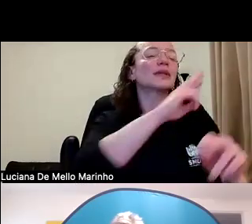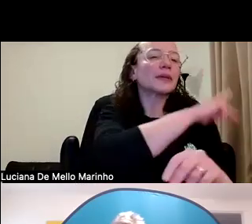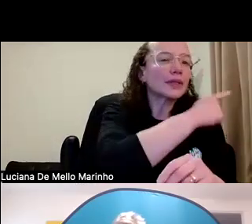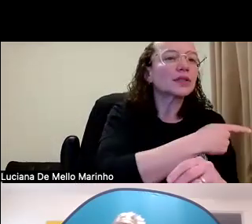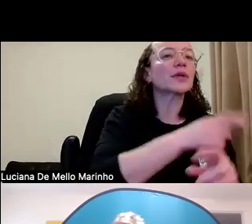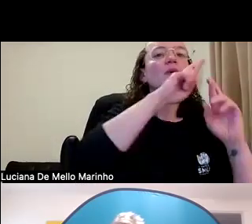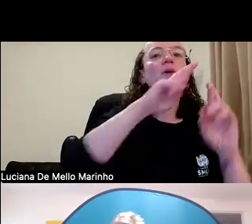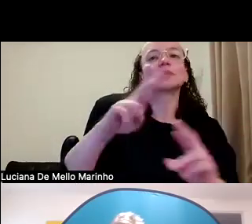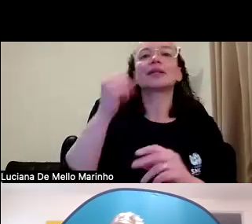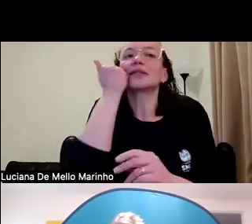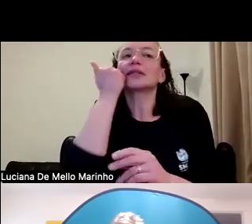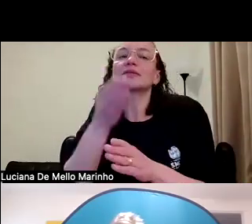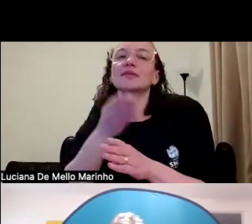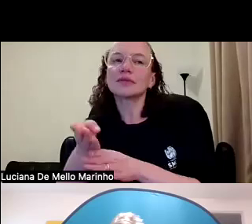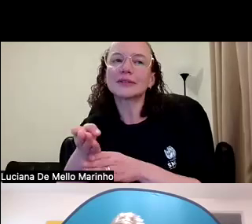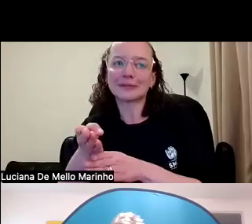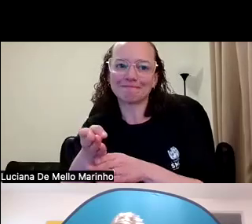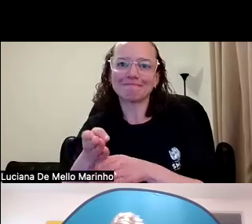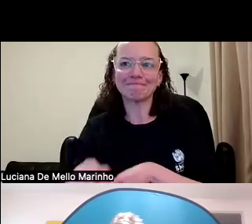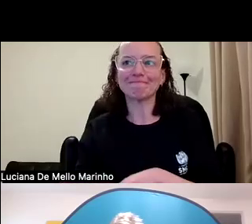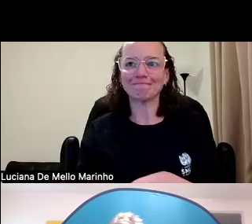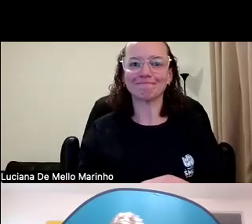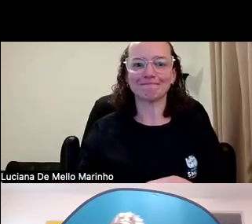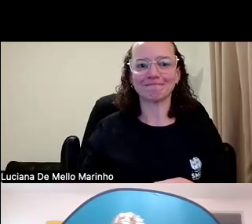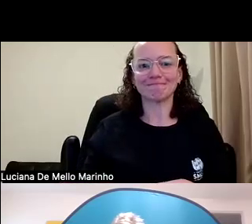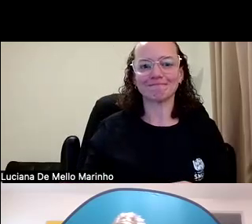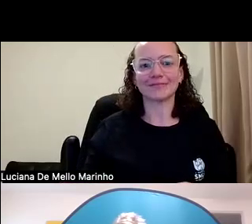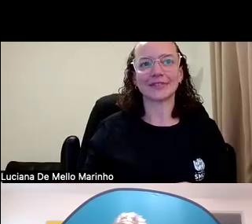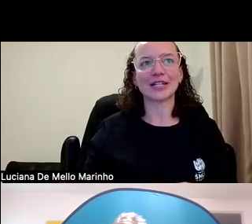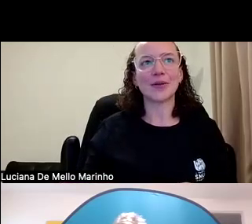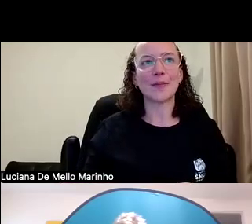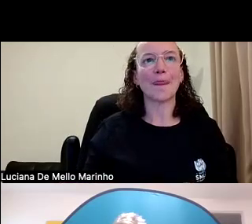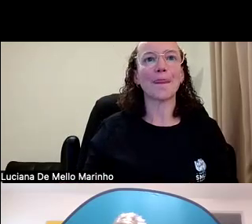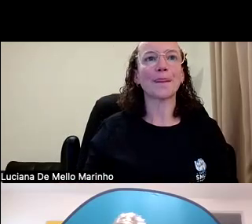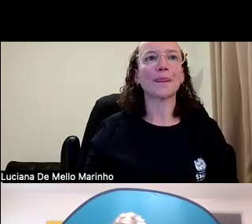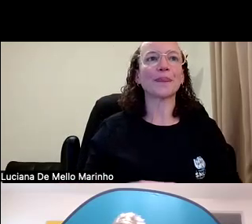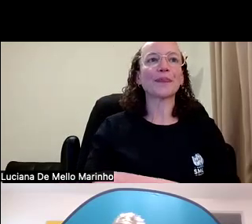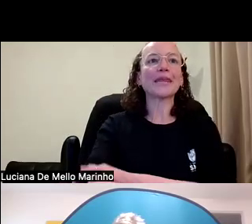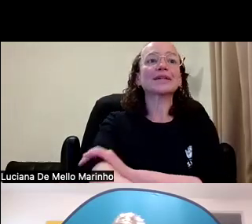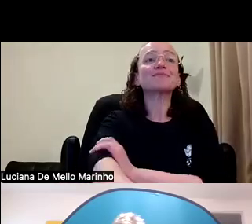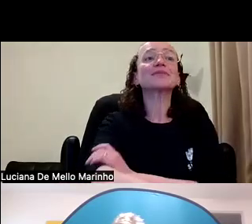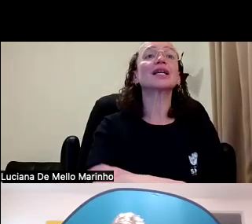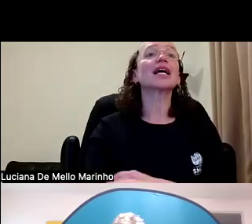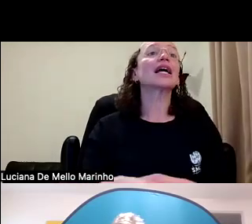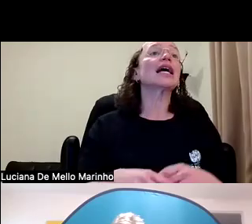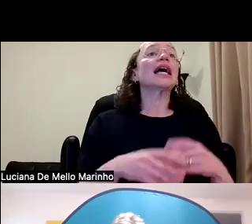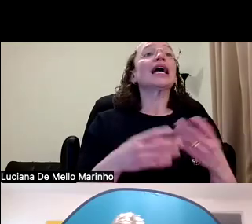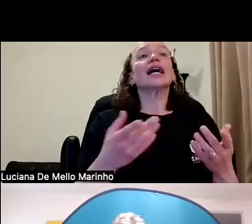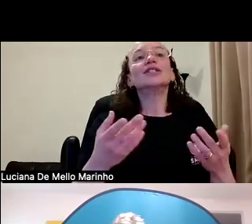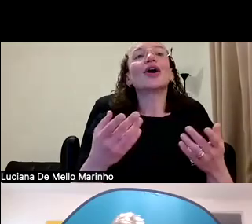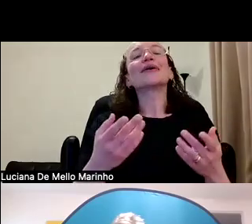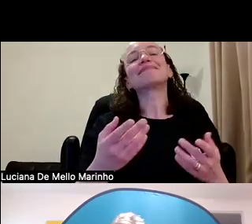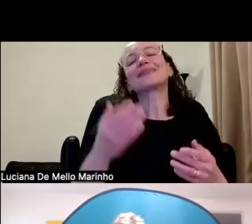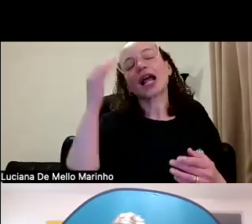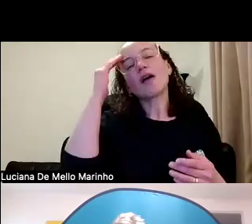yourself. If you show up and you're respect to the dentist, respect to the patient, everyone can kind of